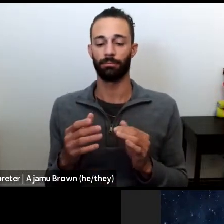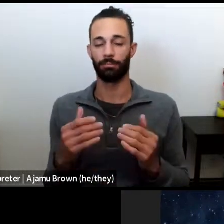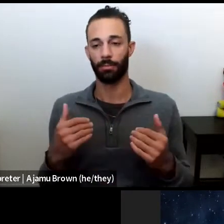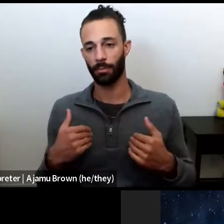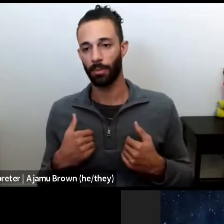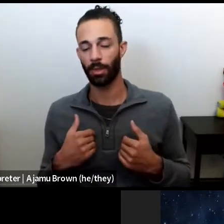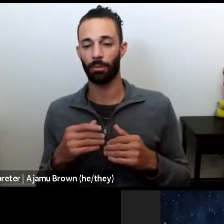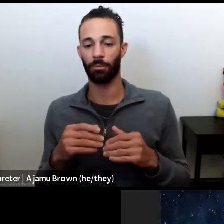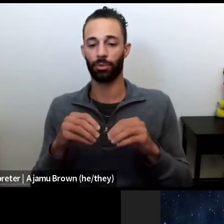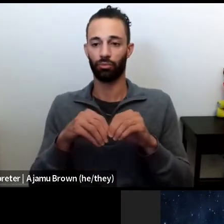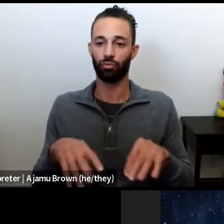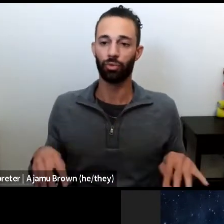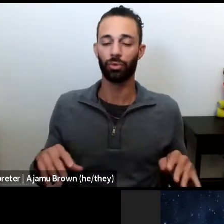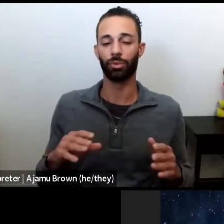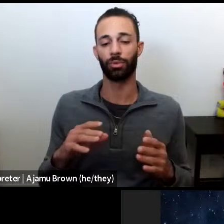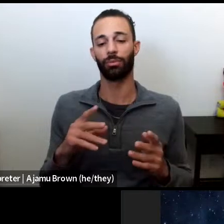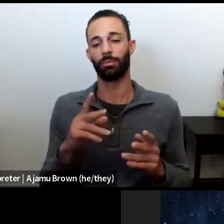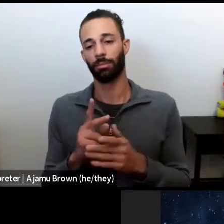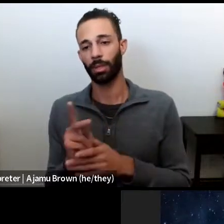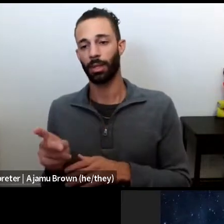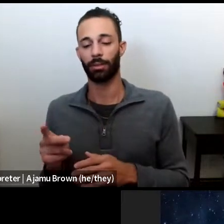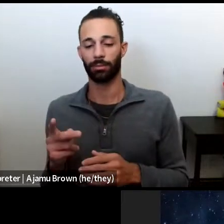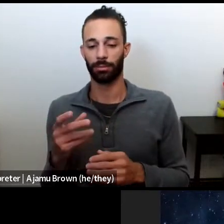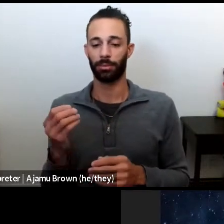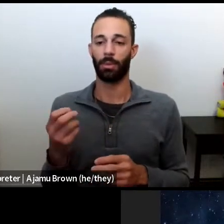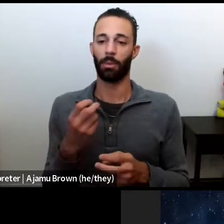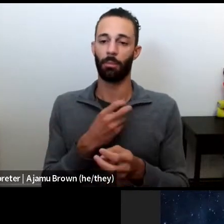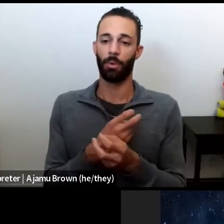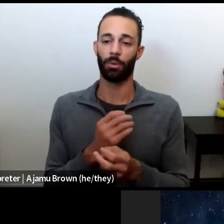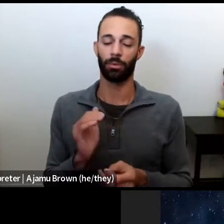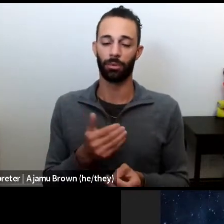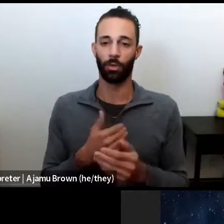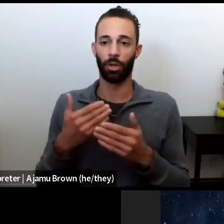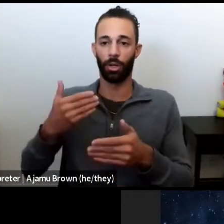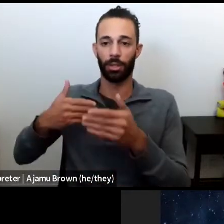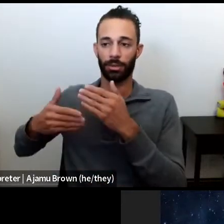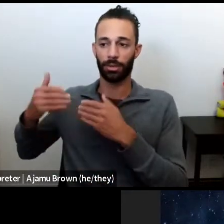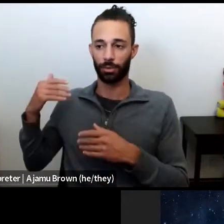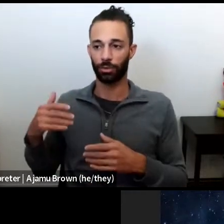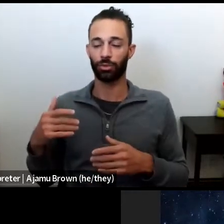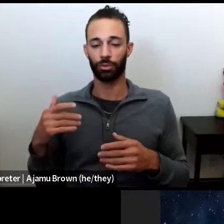roots, the bones of our ancestors.